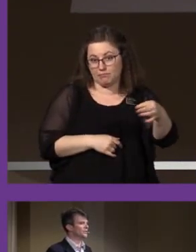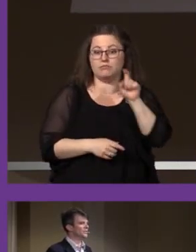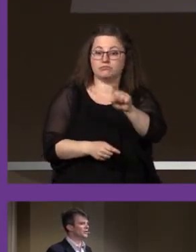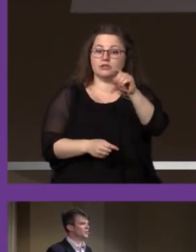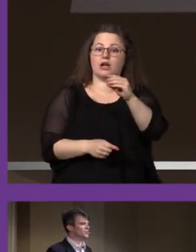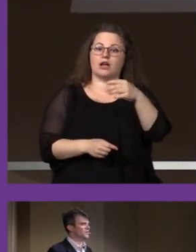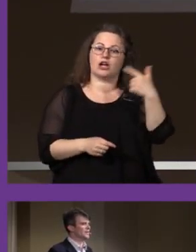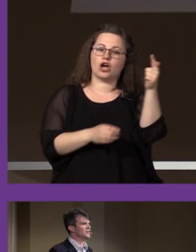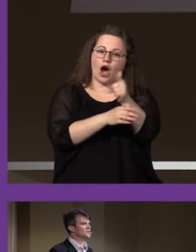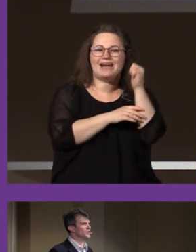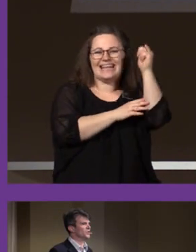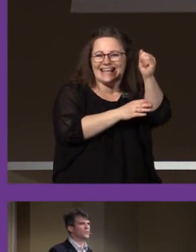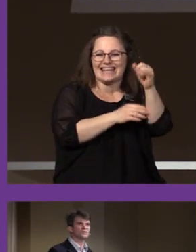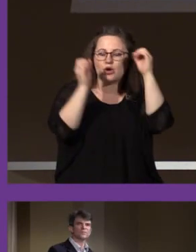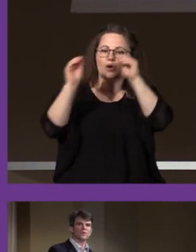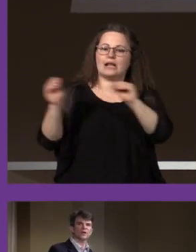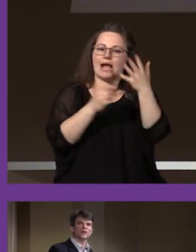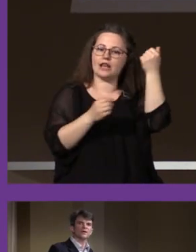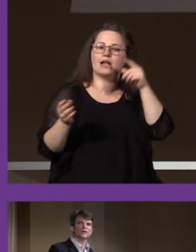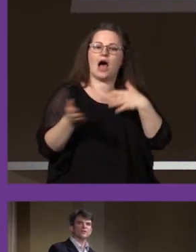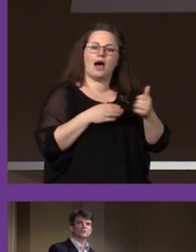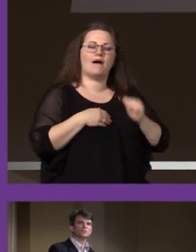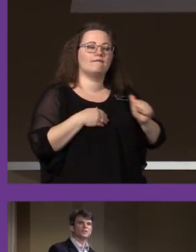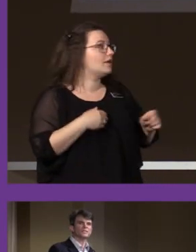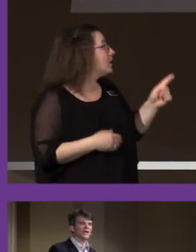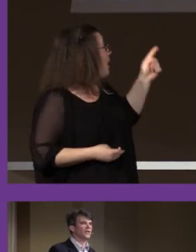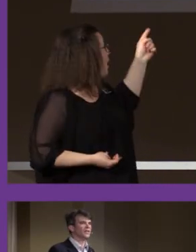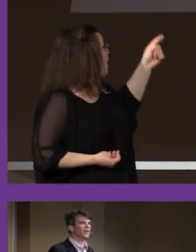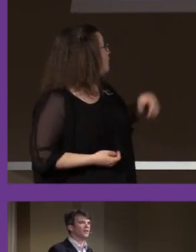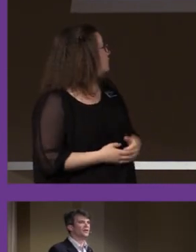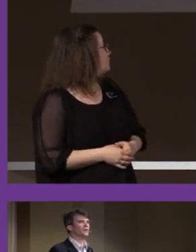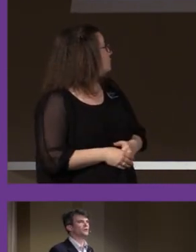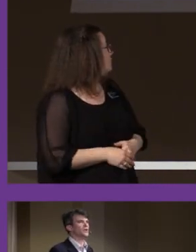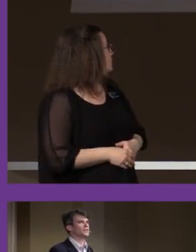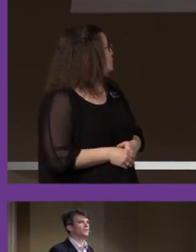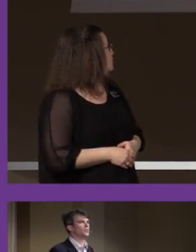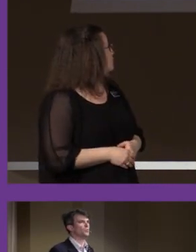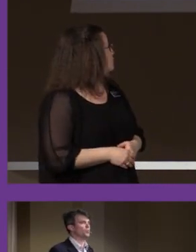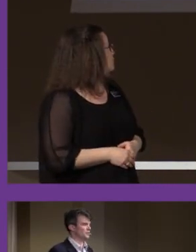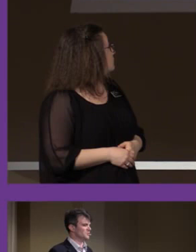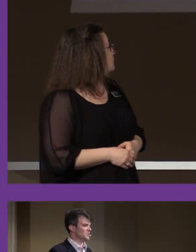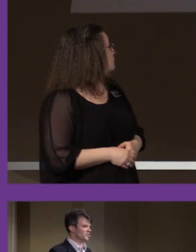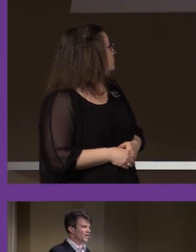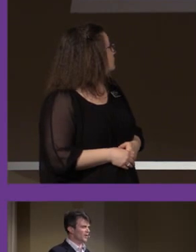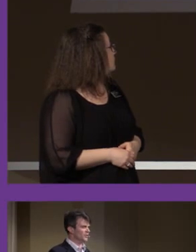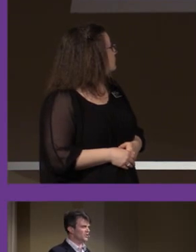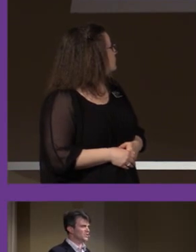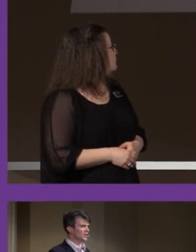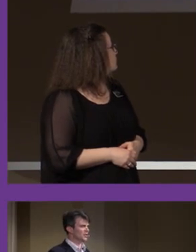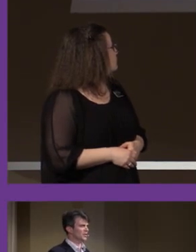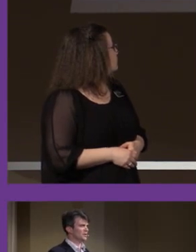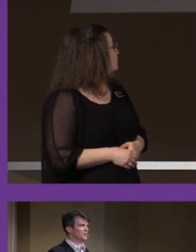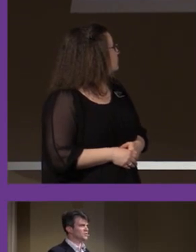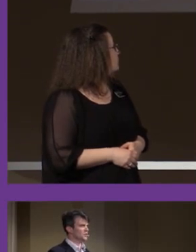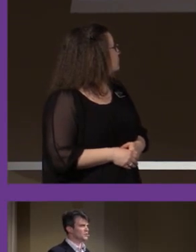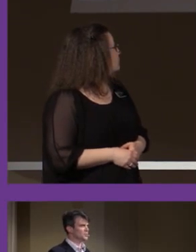icon in Google Translate, this is what you can use it for. Just point it to anything, and it will translate from one specified language into the